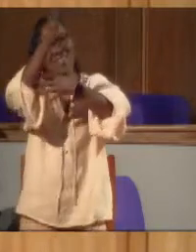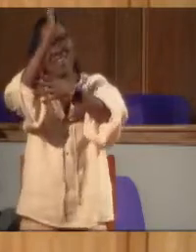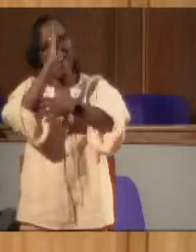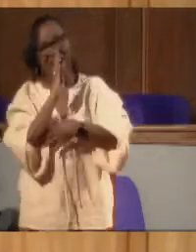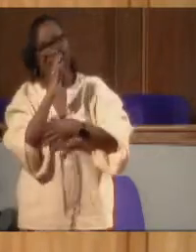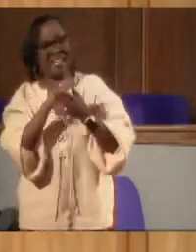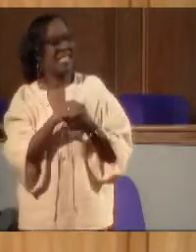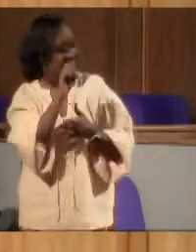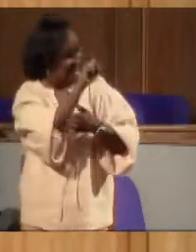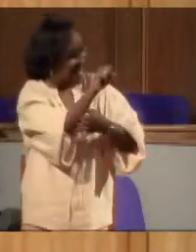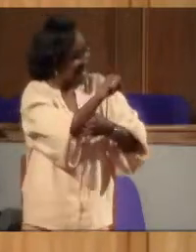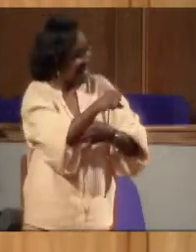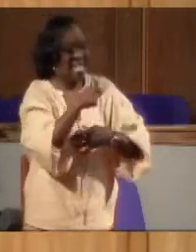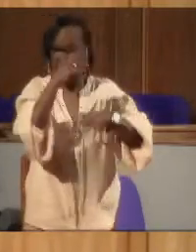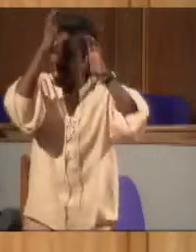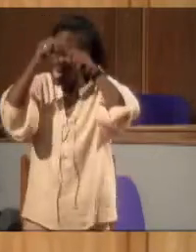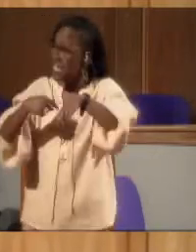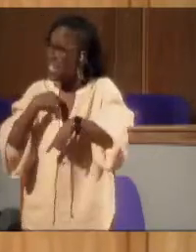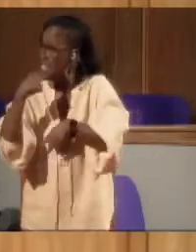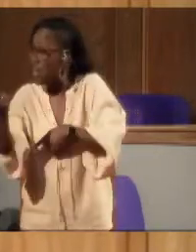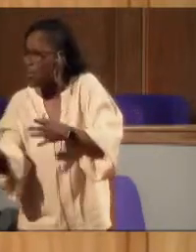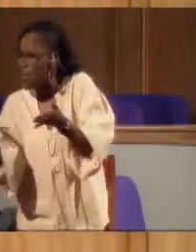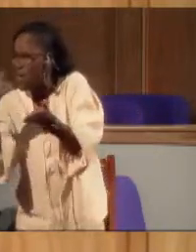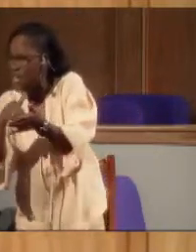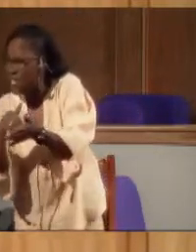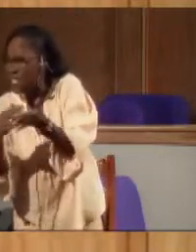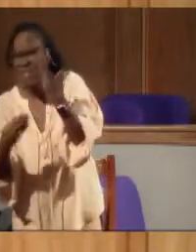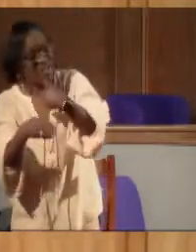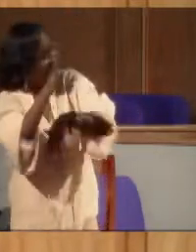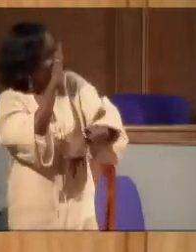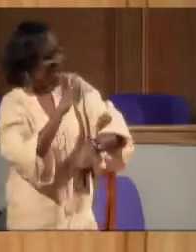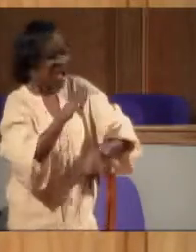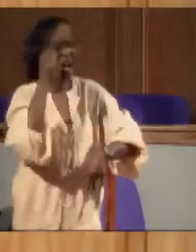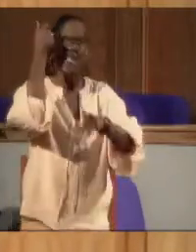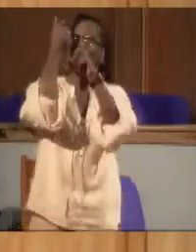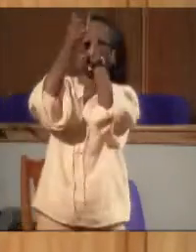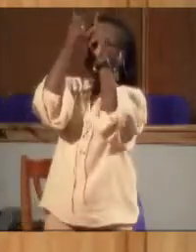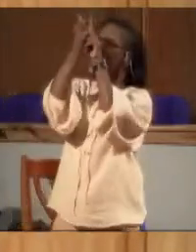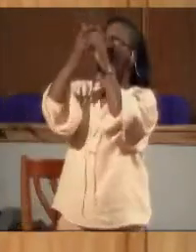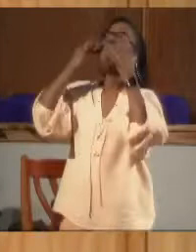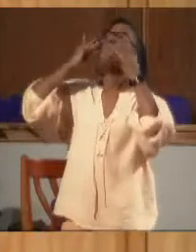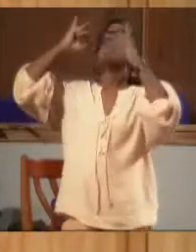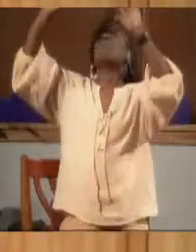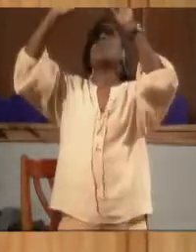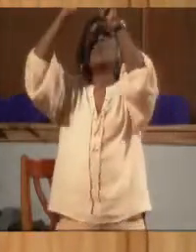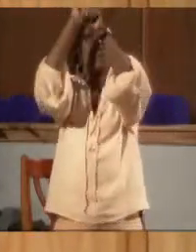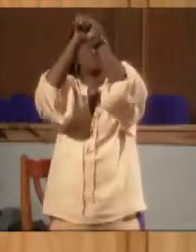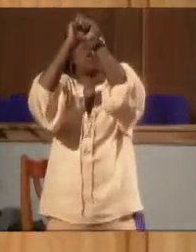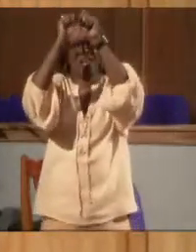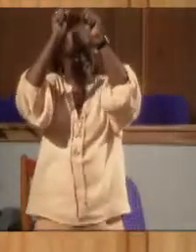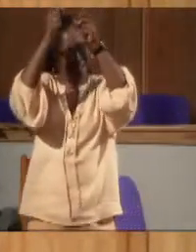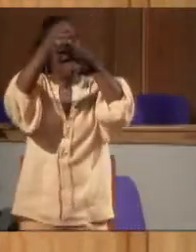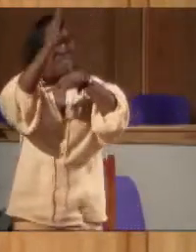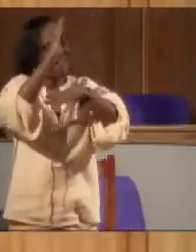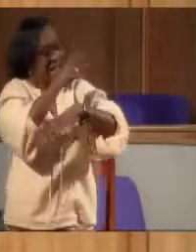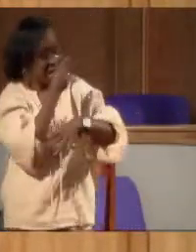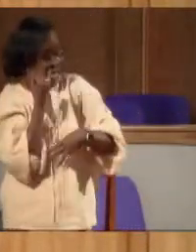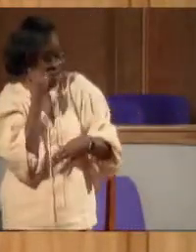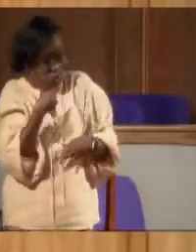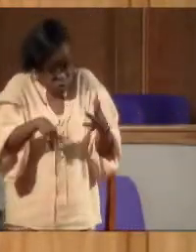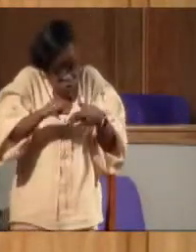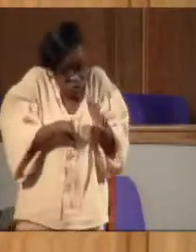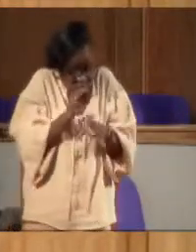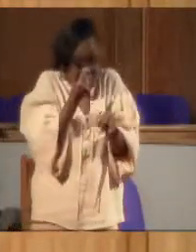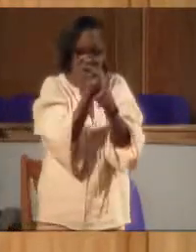News bulletin, can I put it up for you? God is a miracle working God. And if you find yourself in trouble right